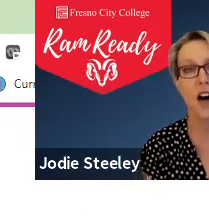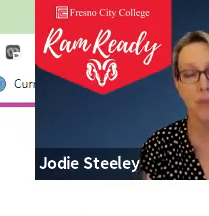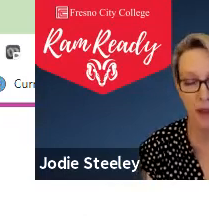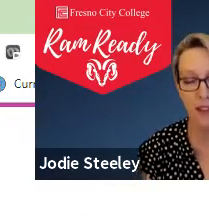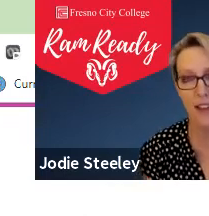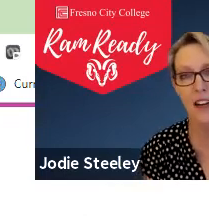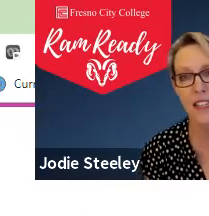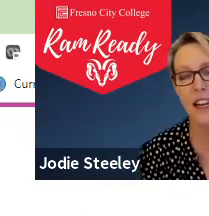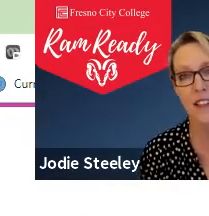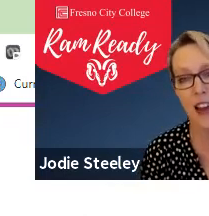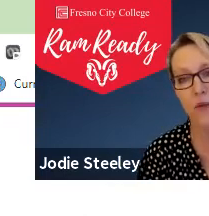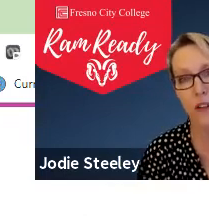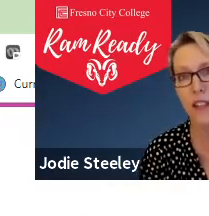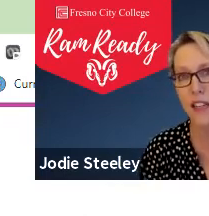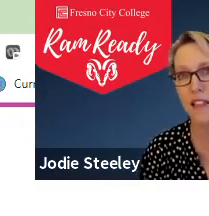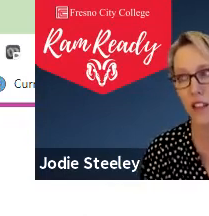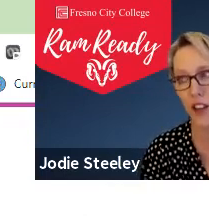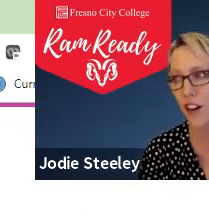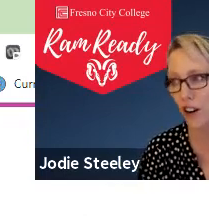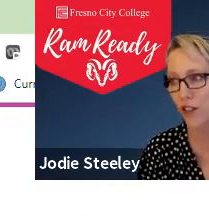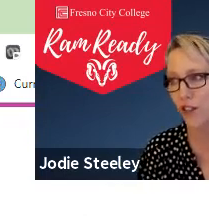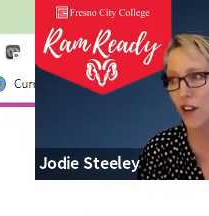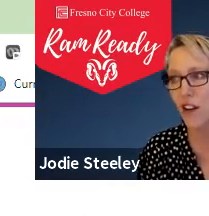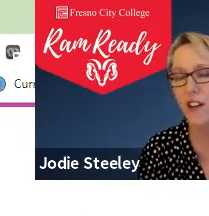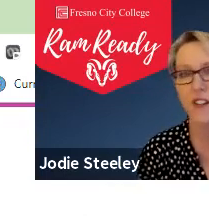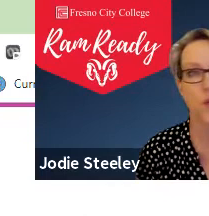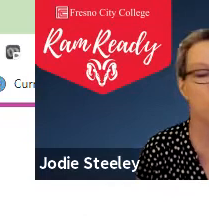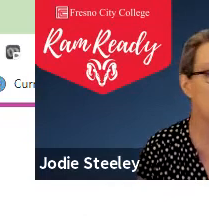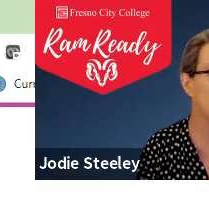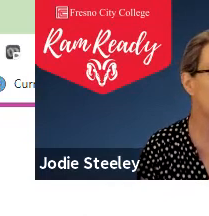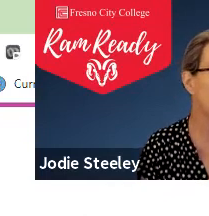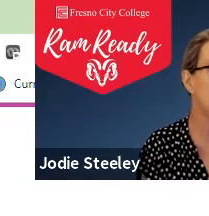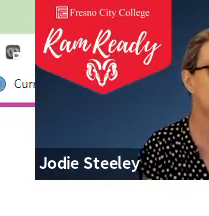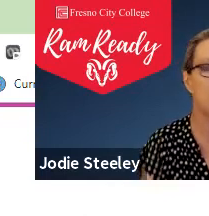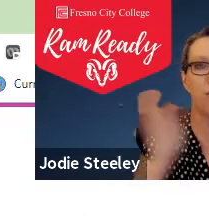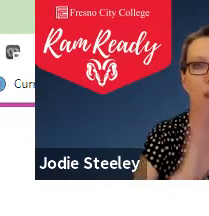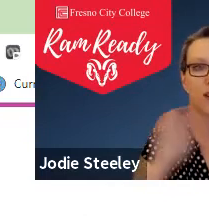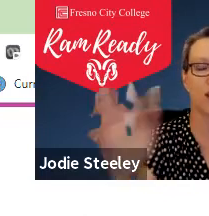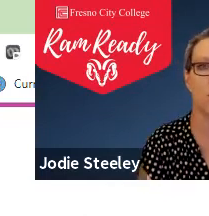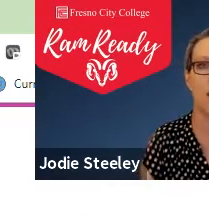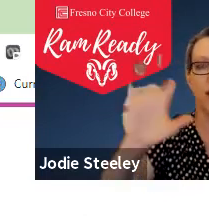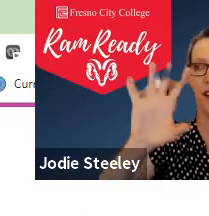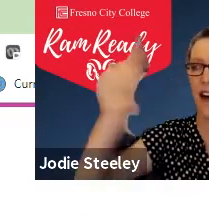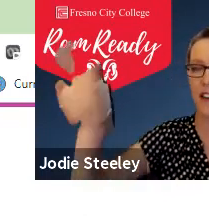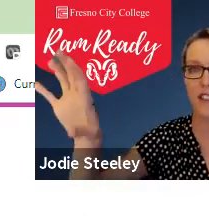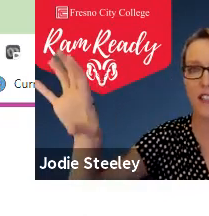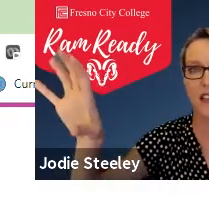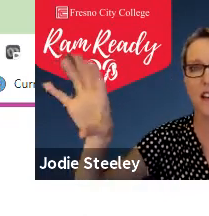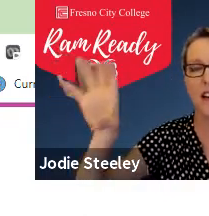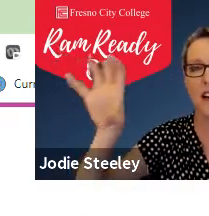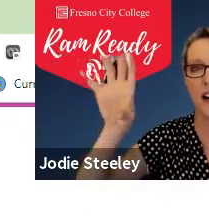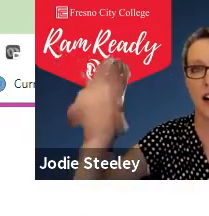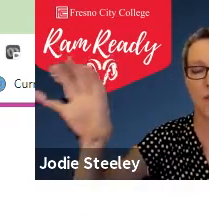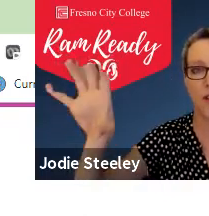to complement the content, that really takes a learning curve. So what we have done is we've partnered with the